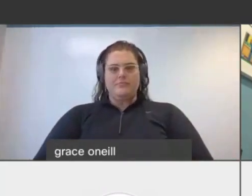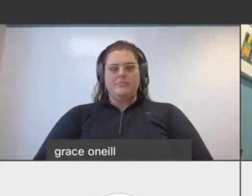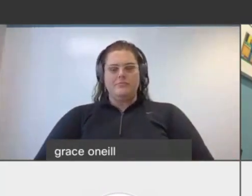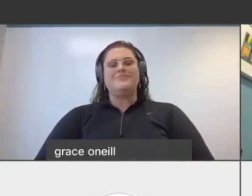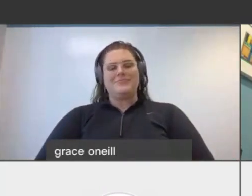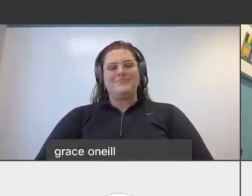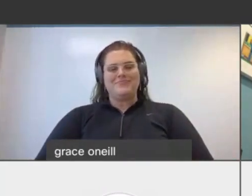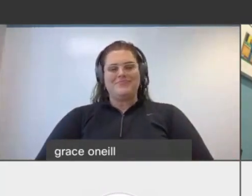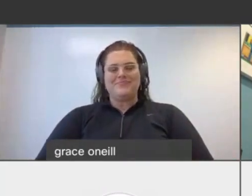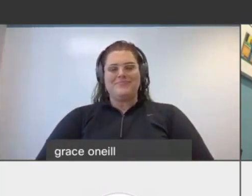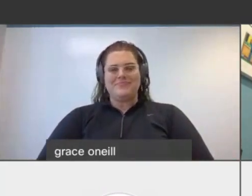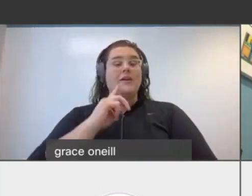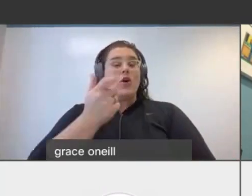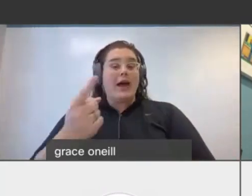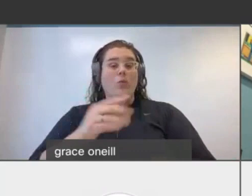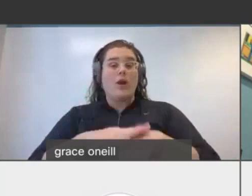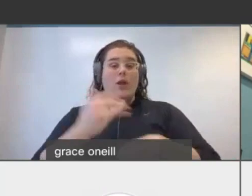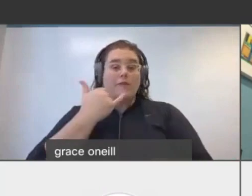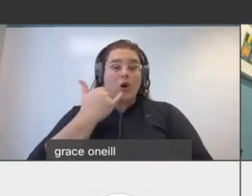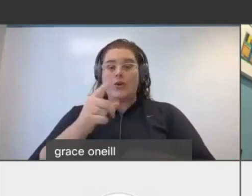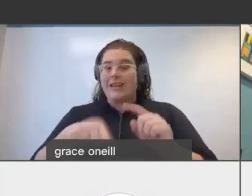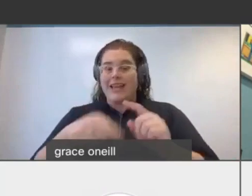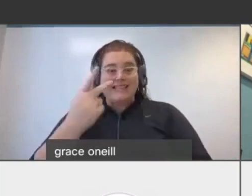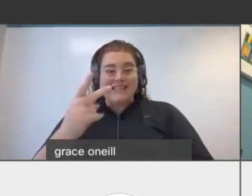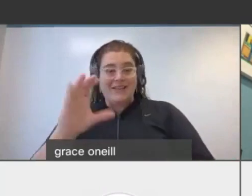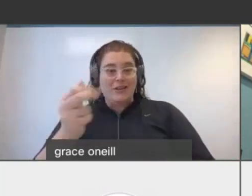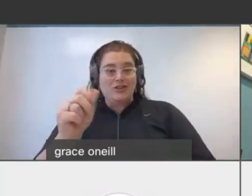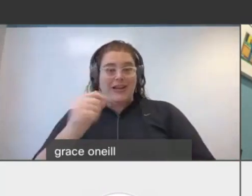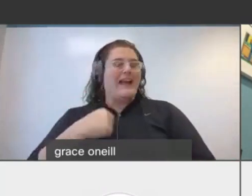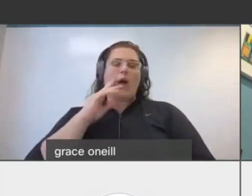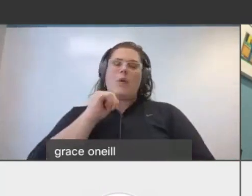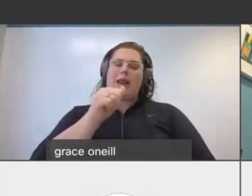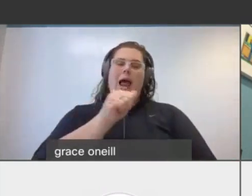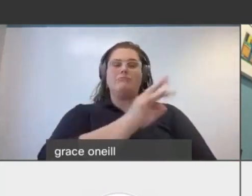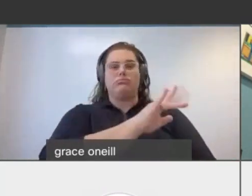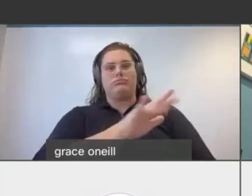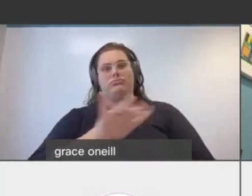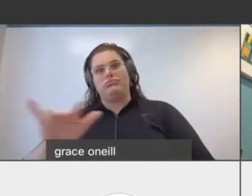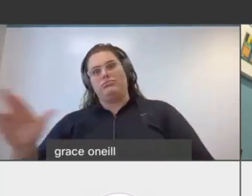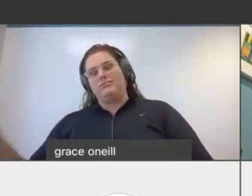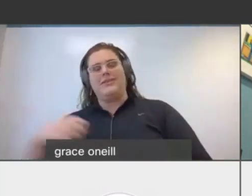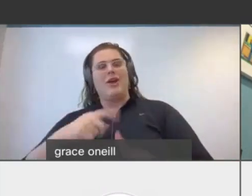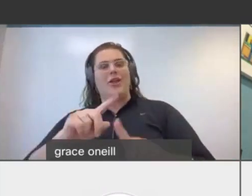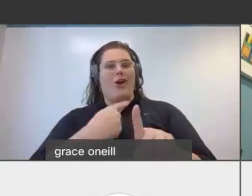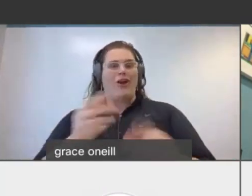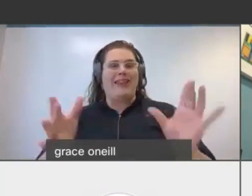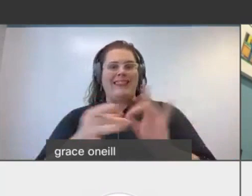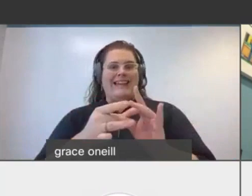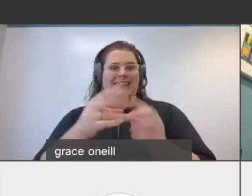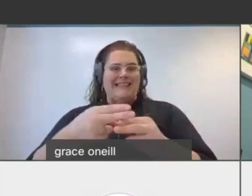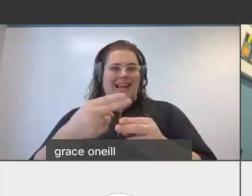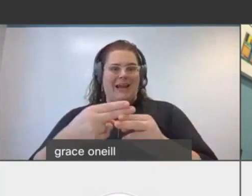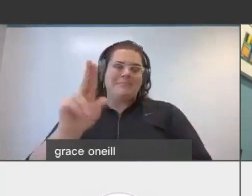So for people who are on the phone and can't see the chat, I'm not going to read out that that whole link, but I will just tell